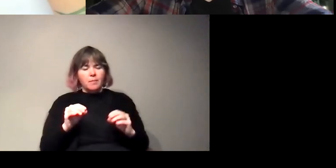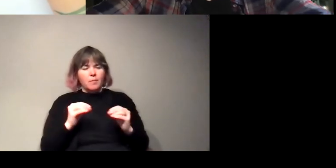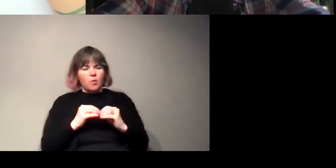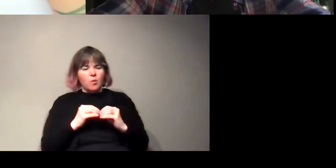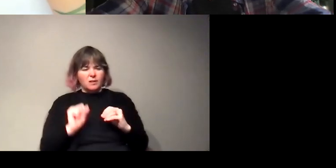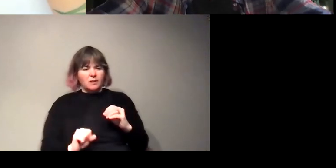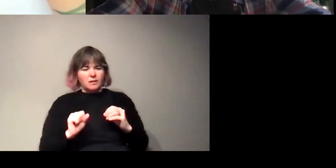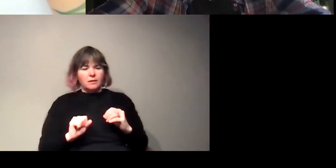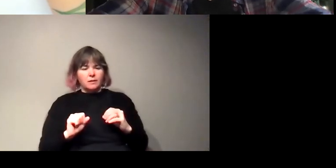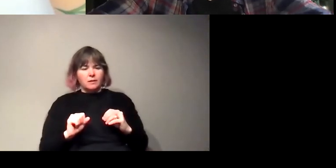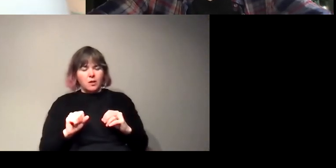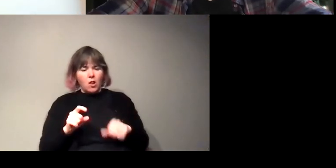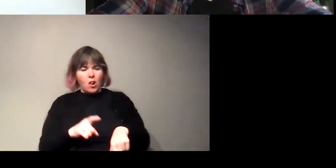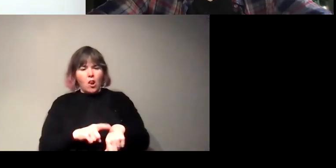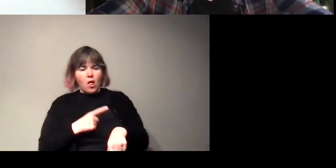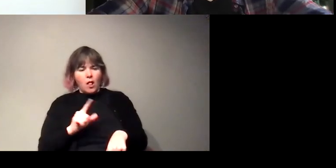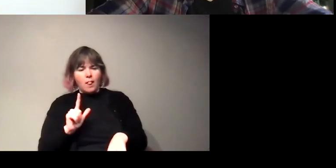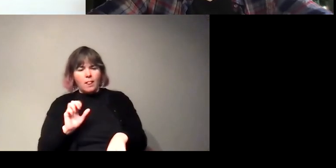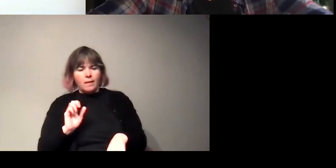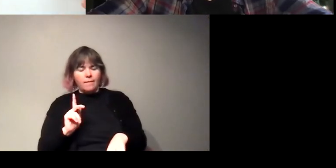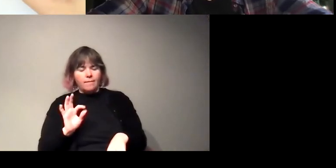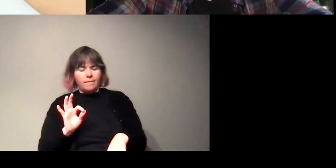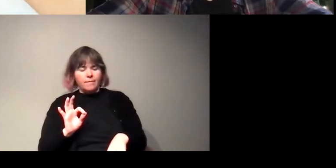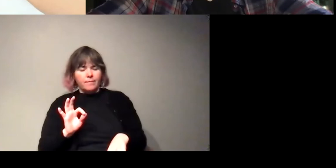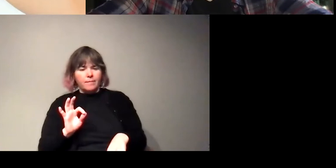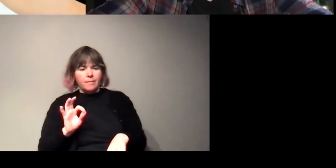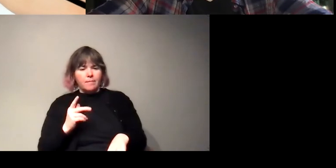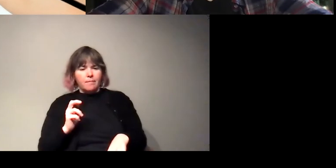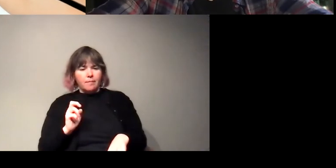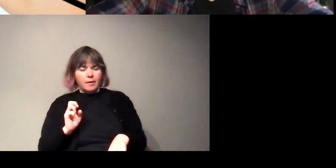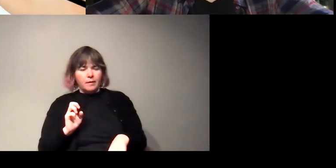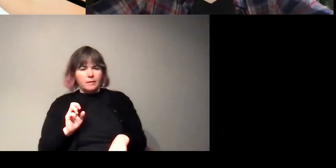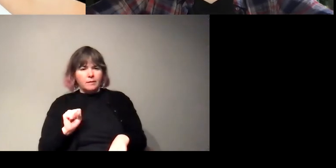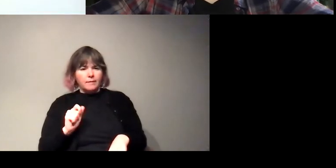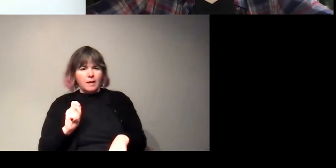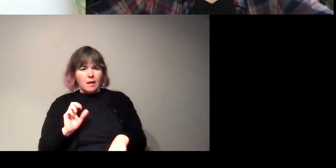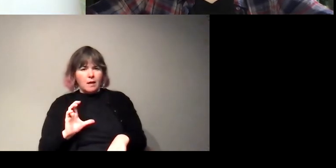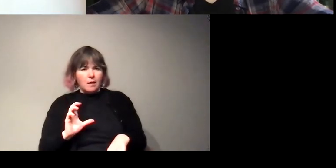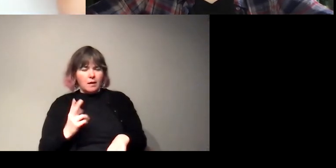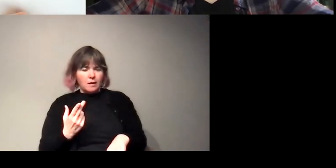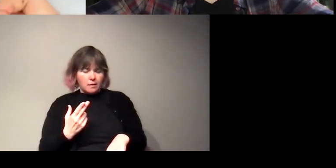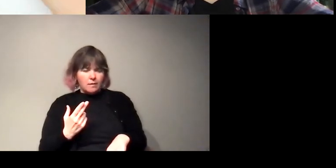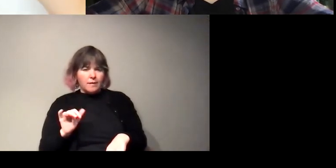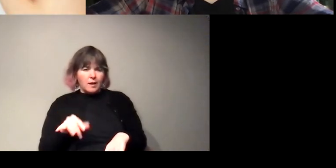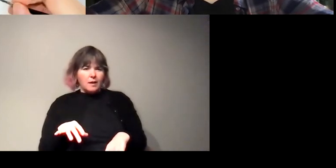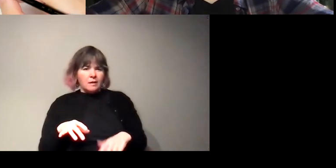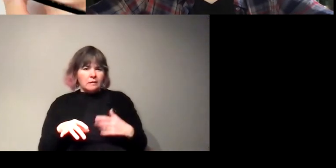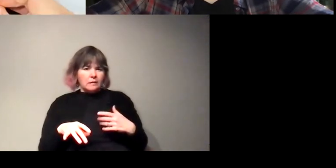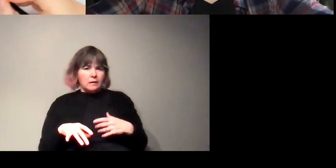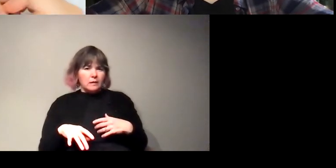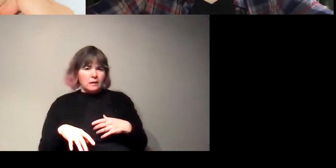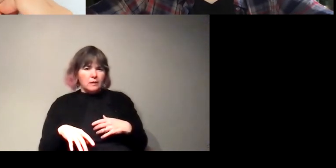have the Longleaf pine savanna, which is sort of basically like